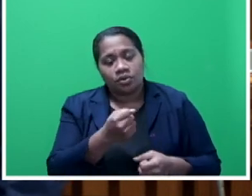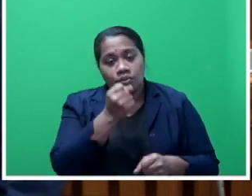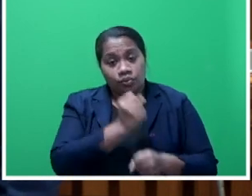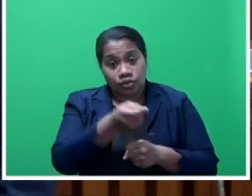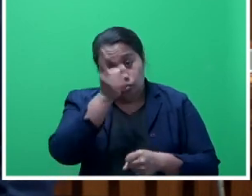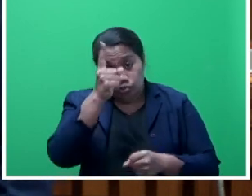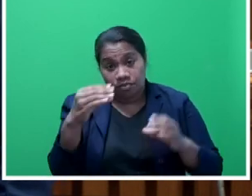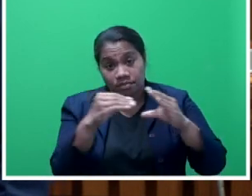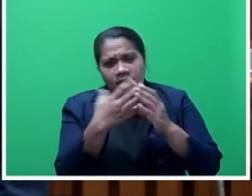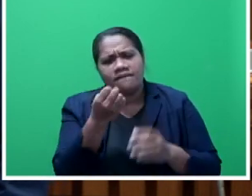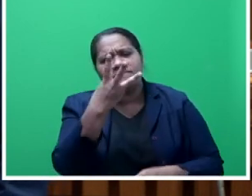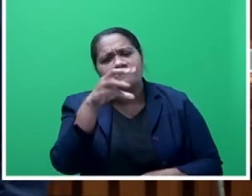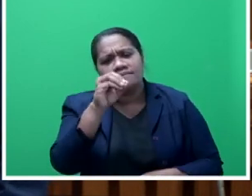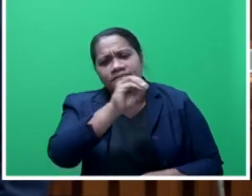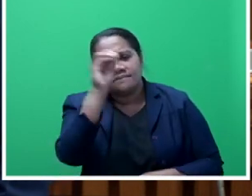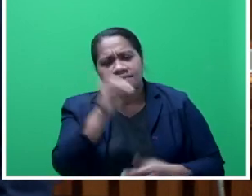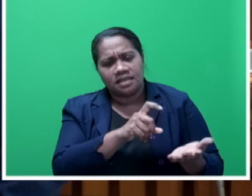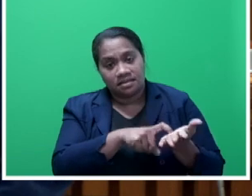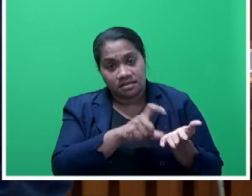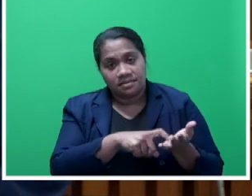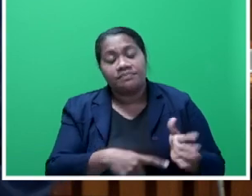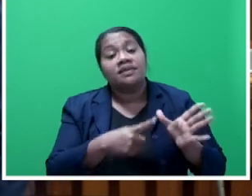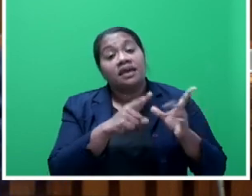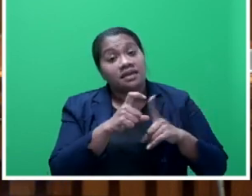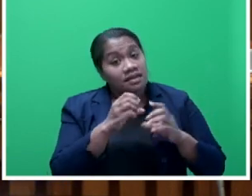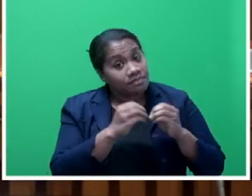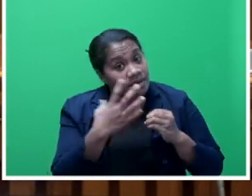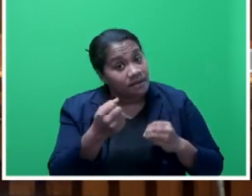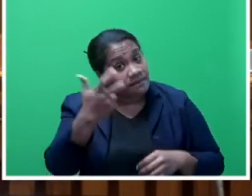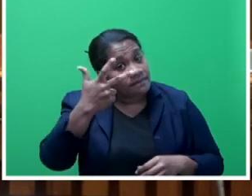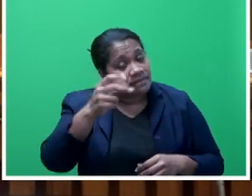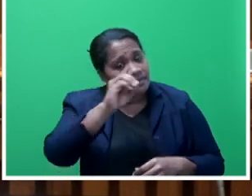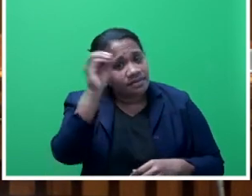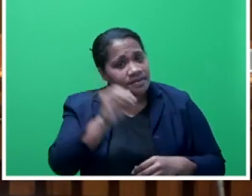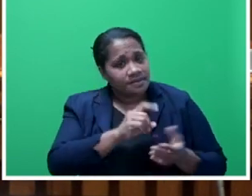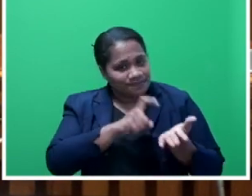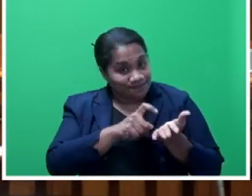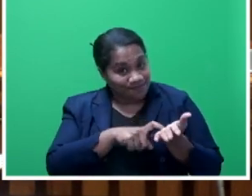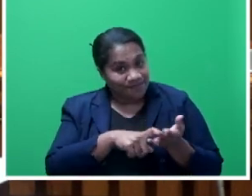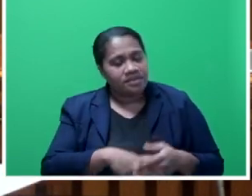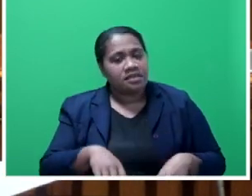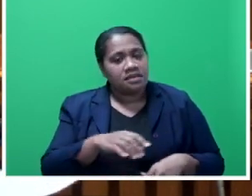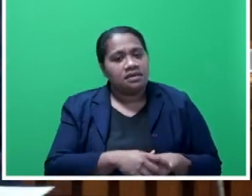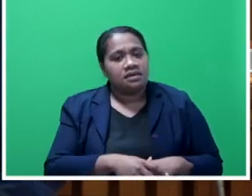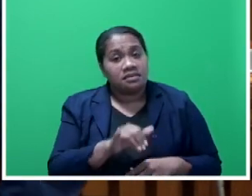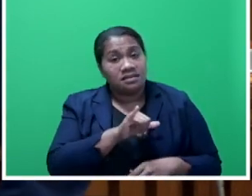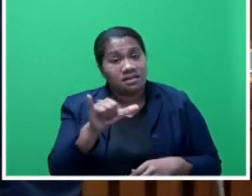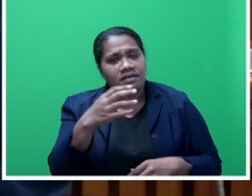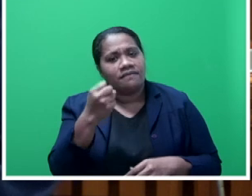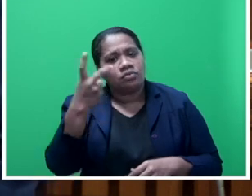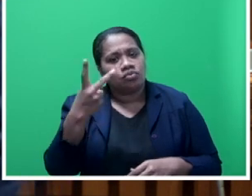have 30% of the debt. ADB has 18% of the debt. And the aircraft lessors have